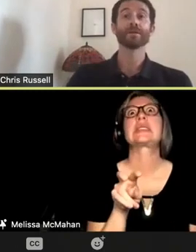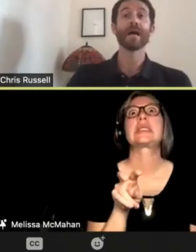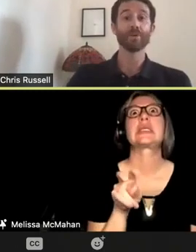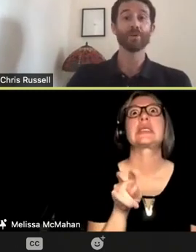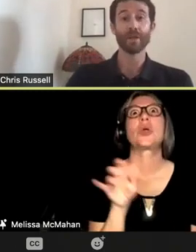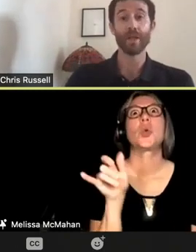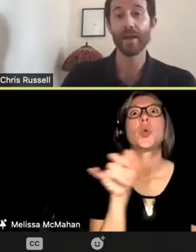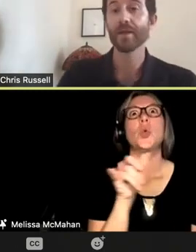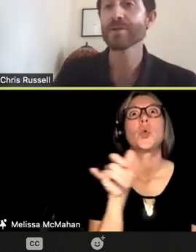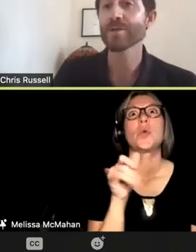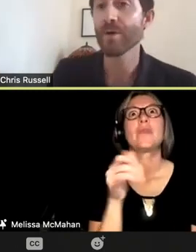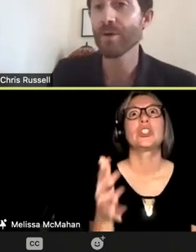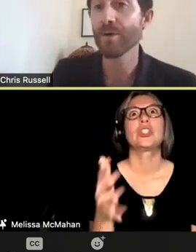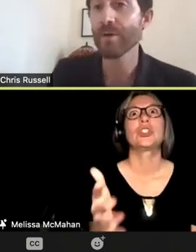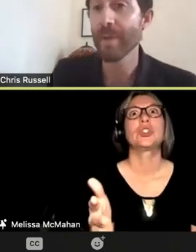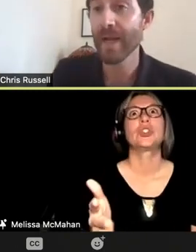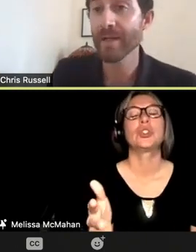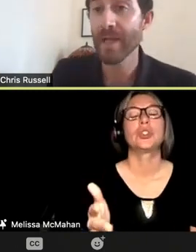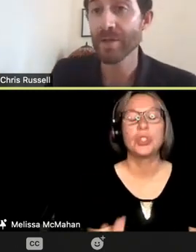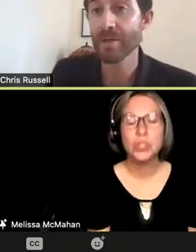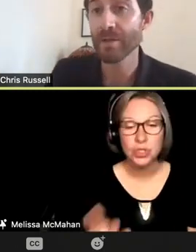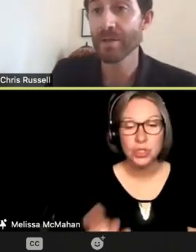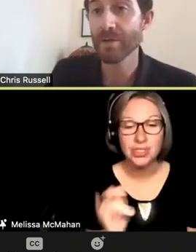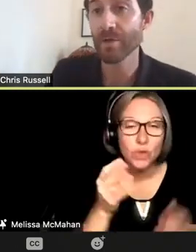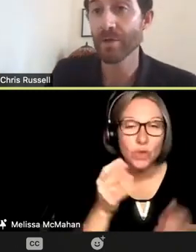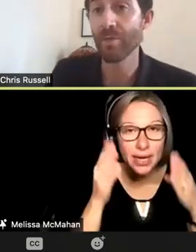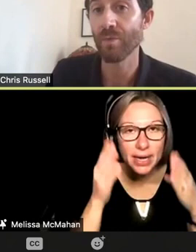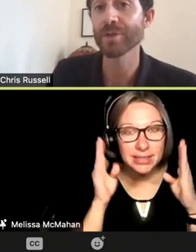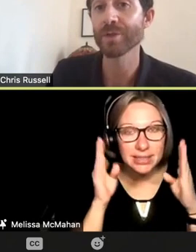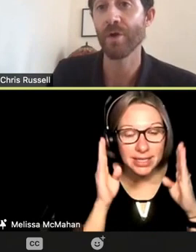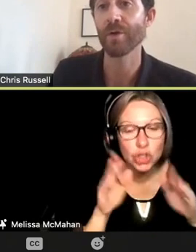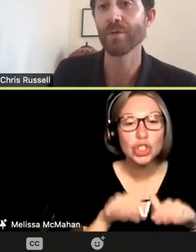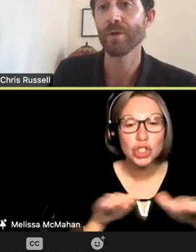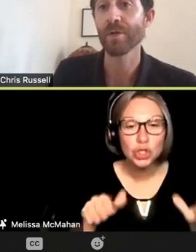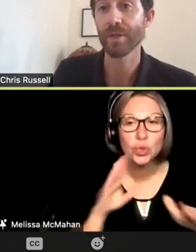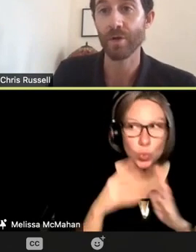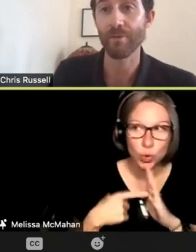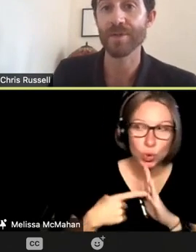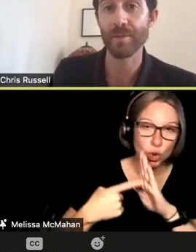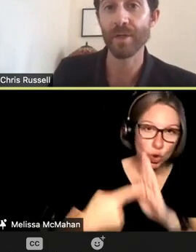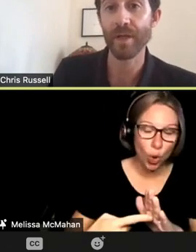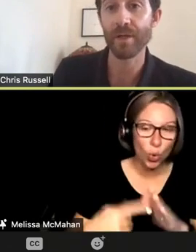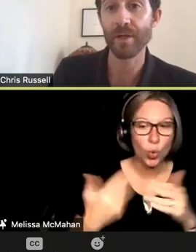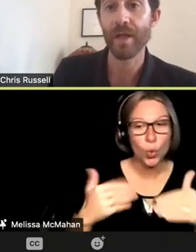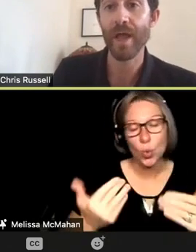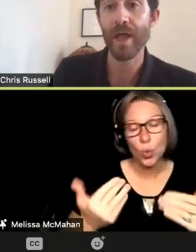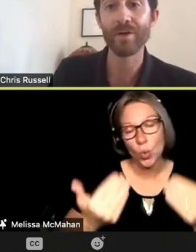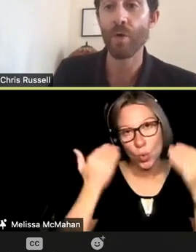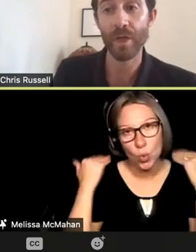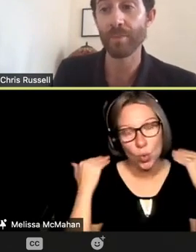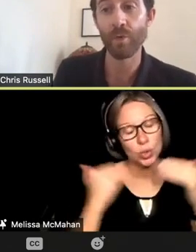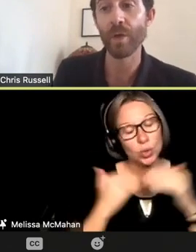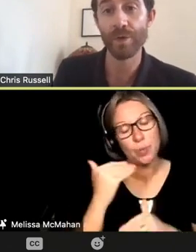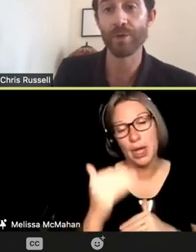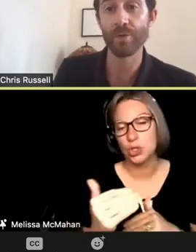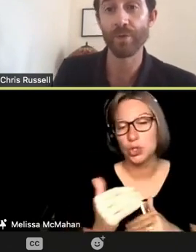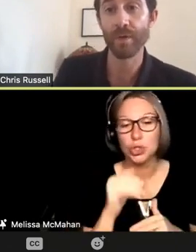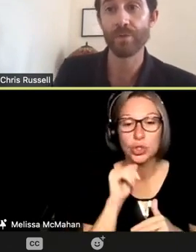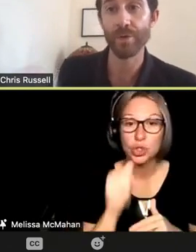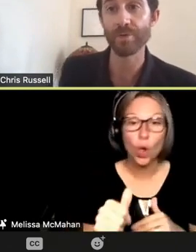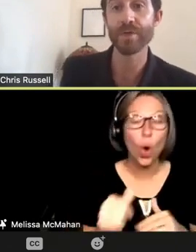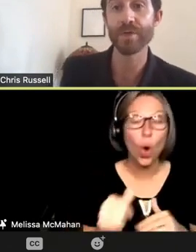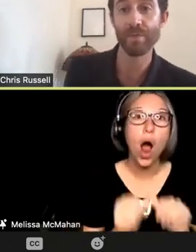overstimulated. Stop doing that. So if you're paying attention, children will show you that they're overstimulated, and don't keep doing